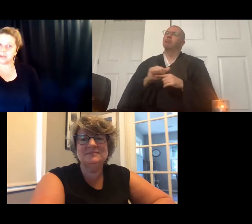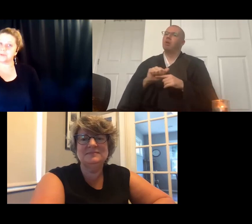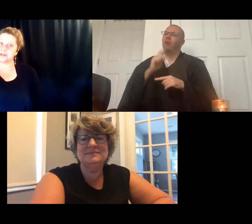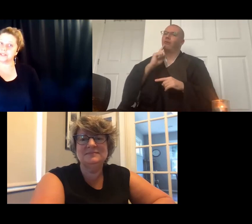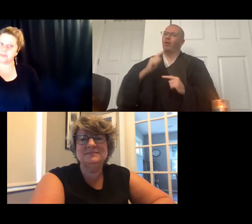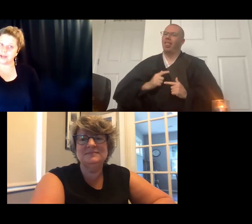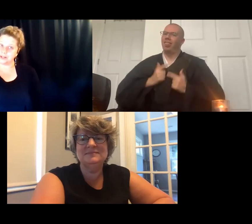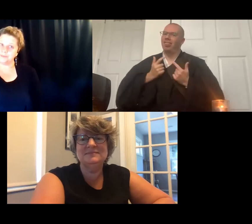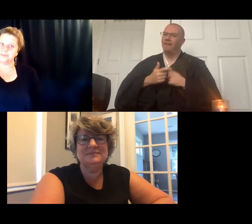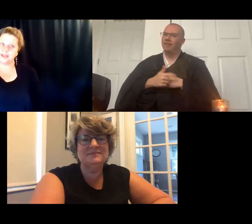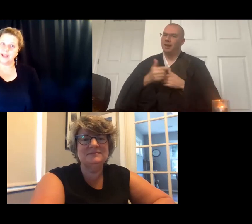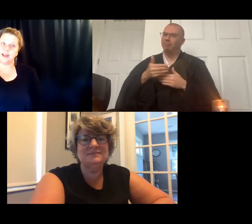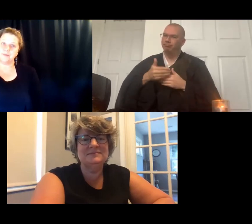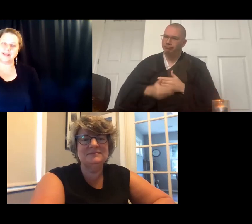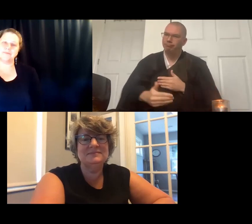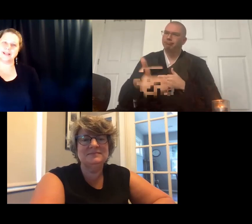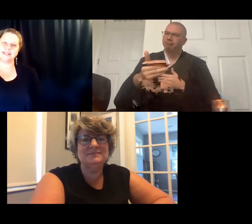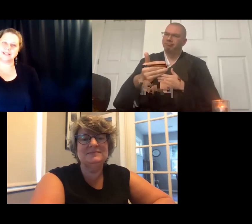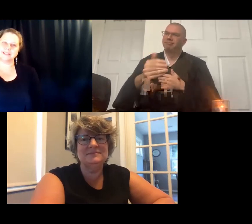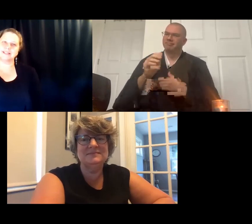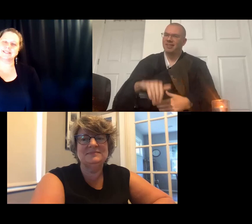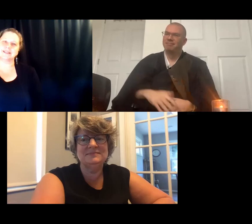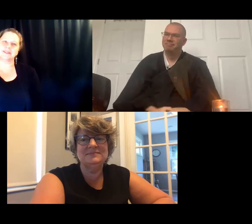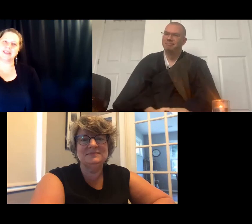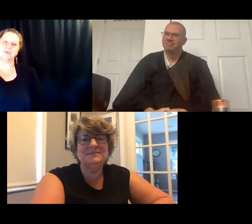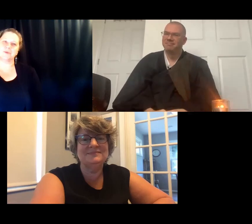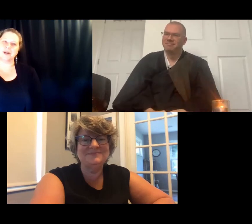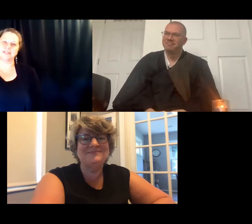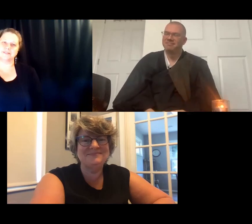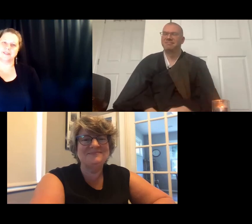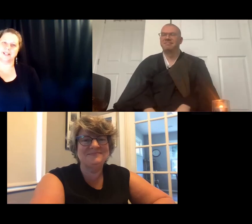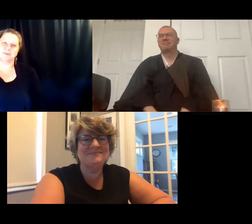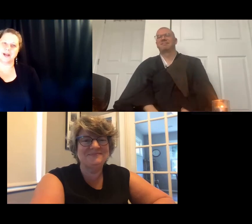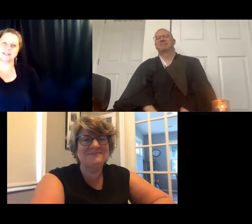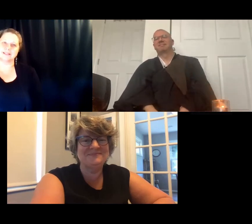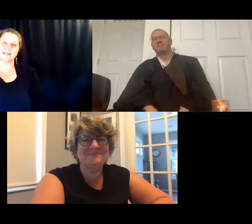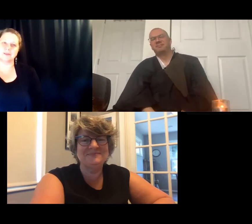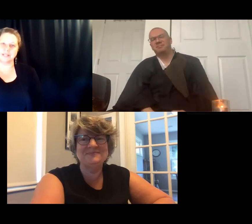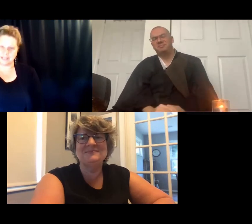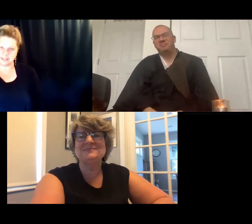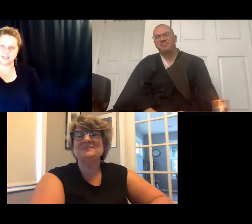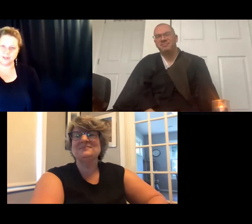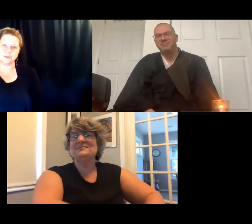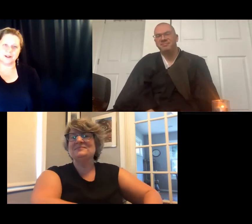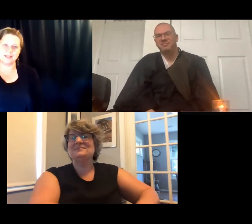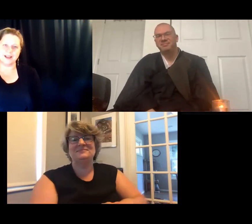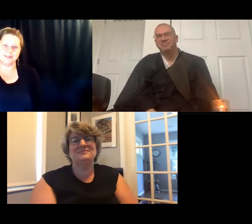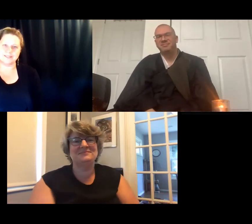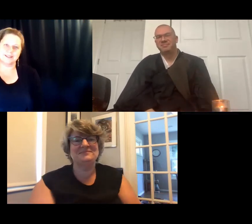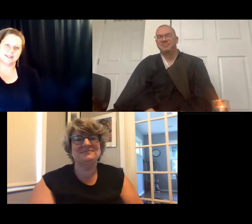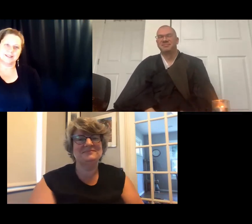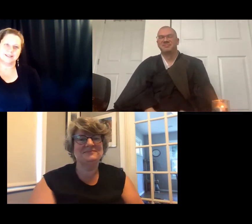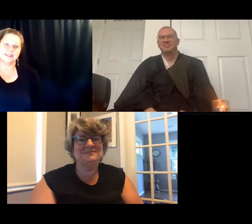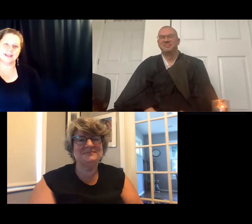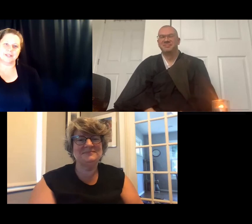feel temporarily better, but meditation is something that we want to develop a practice that we're going to continue through our